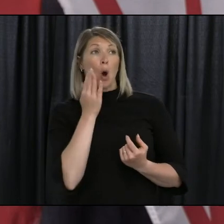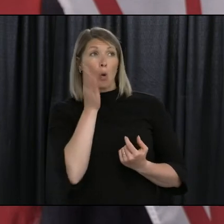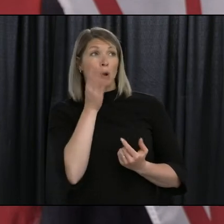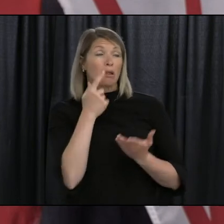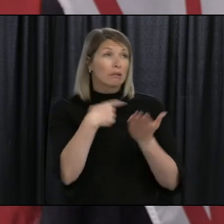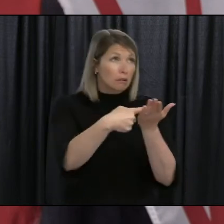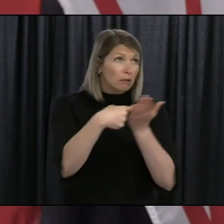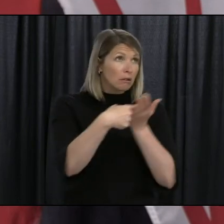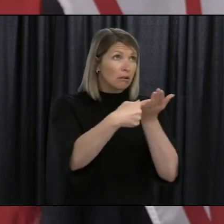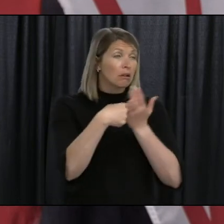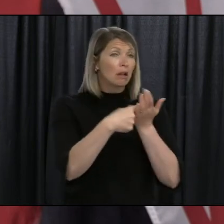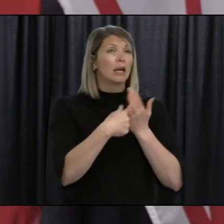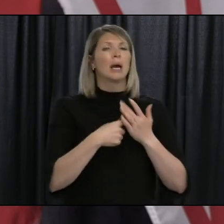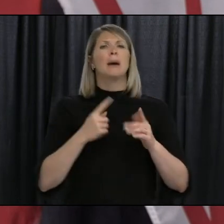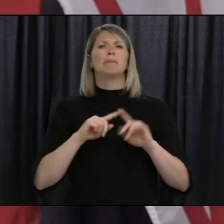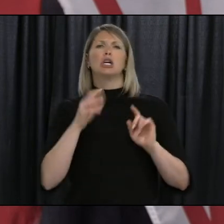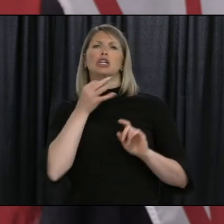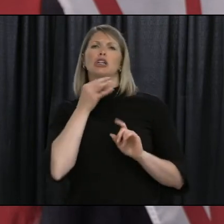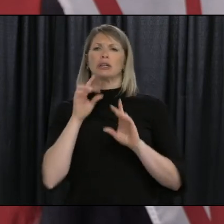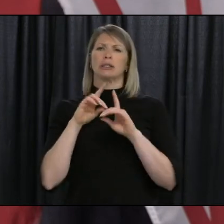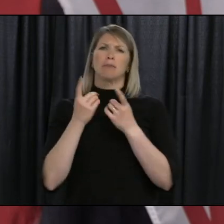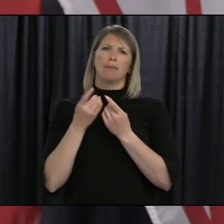the numbers will change over the course of negotiations.